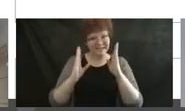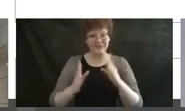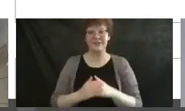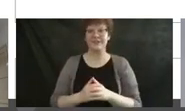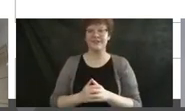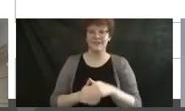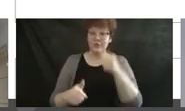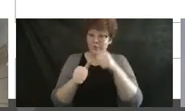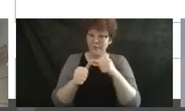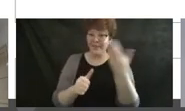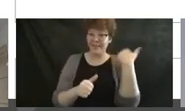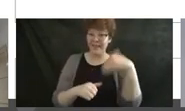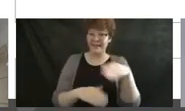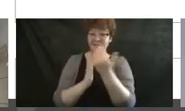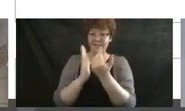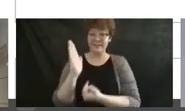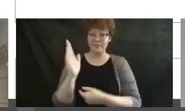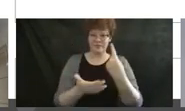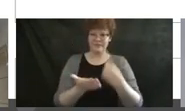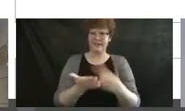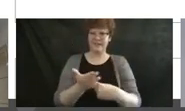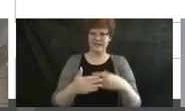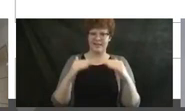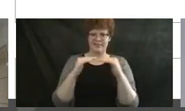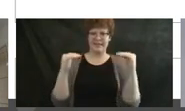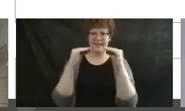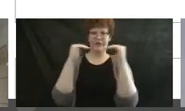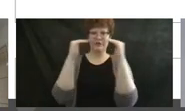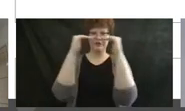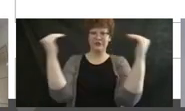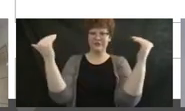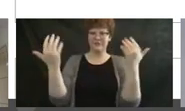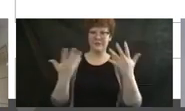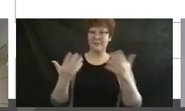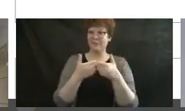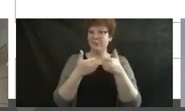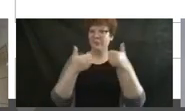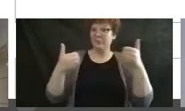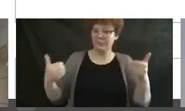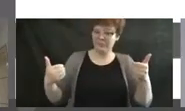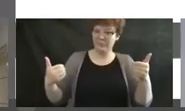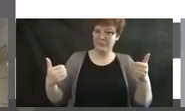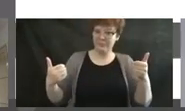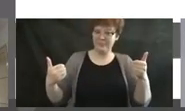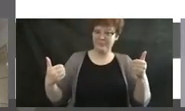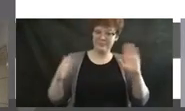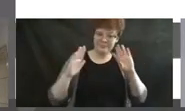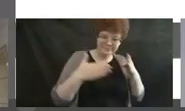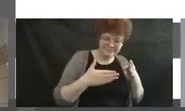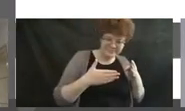that we covered with layers, and maybe you want to isolate them in some way to make it a little bit more manageable.